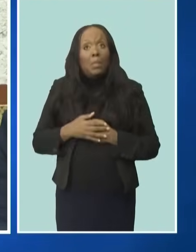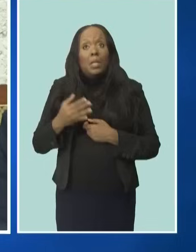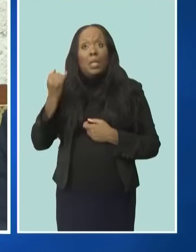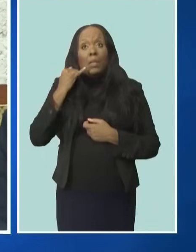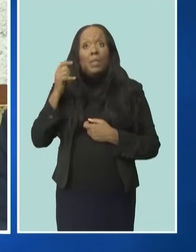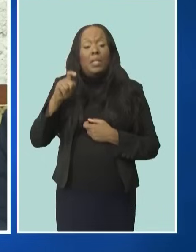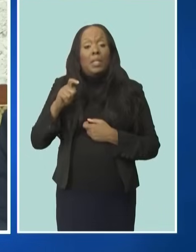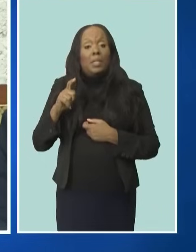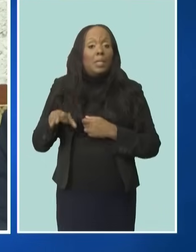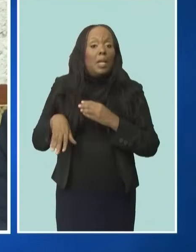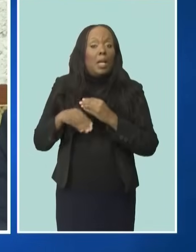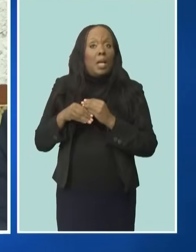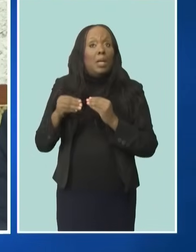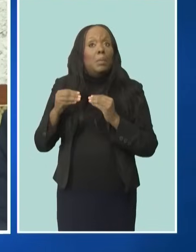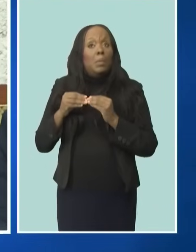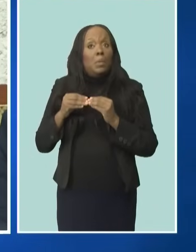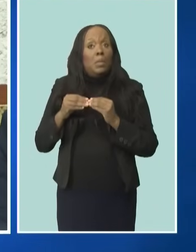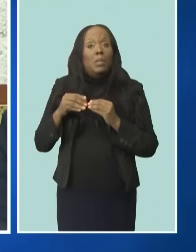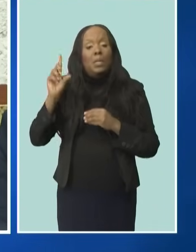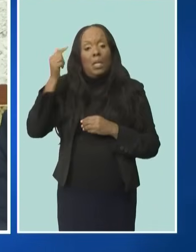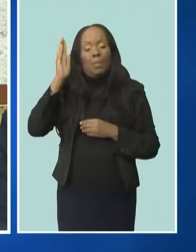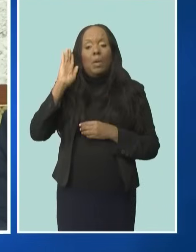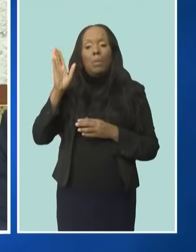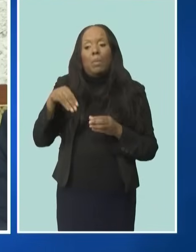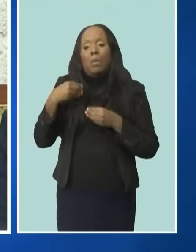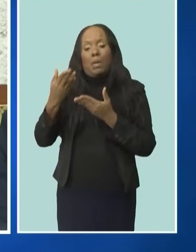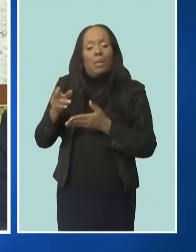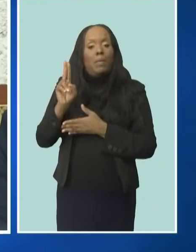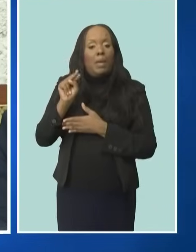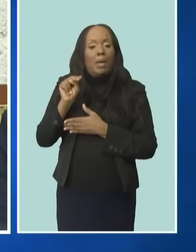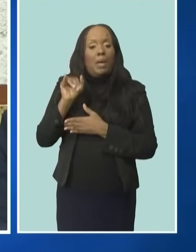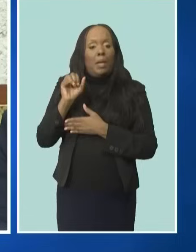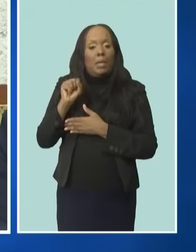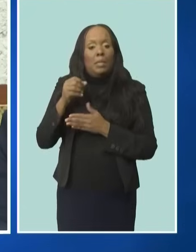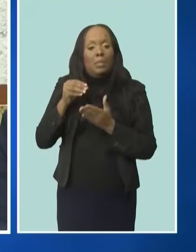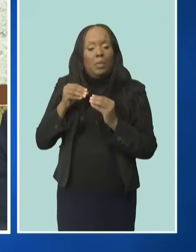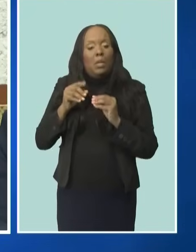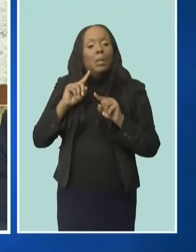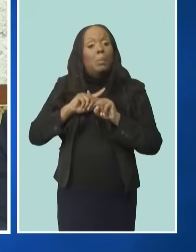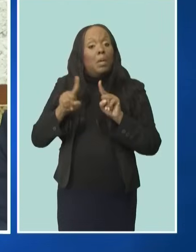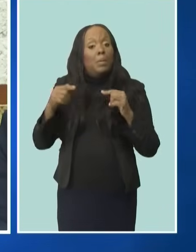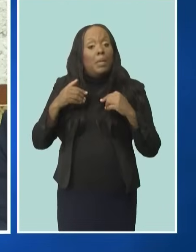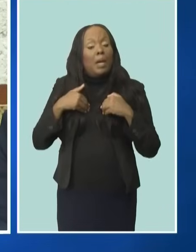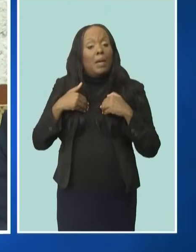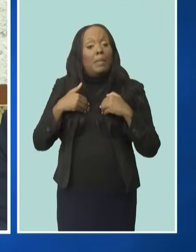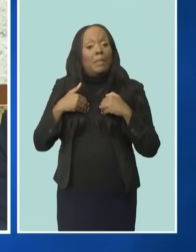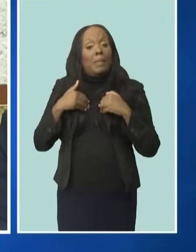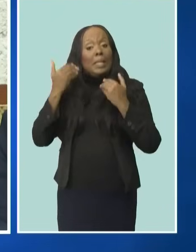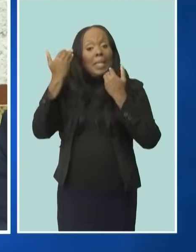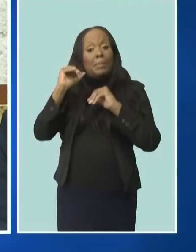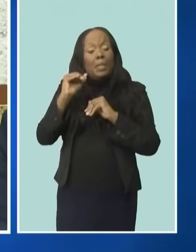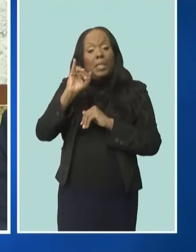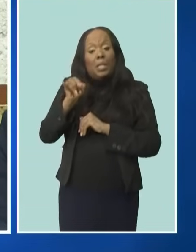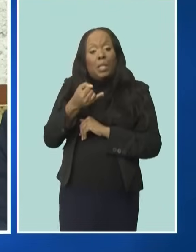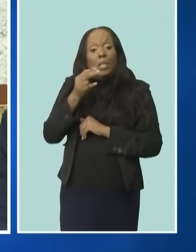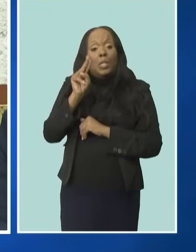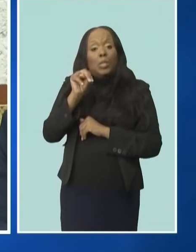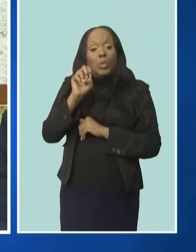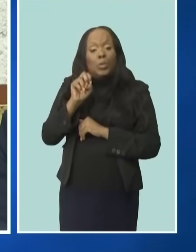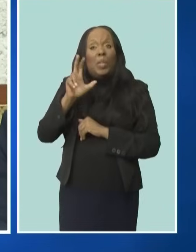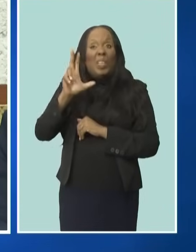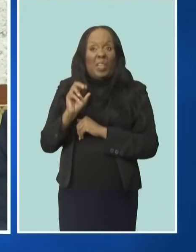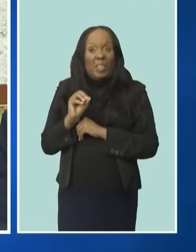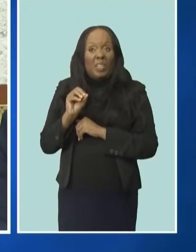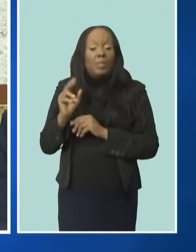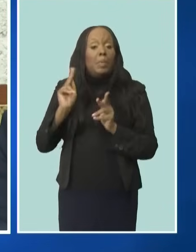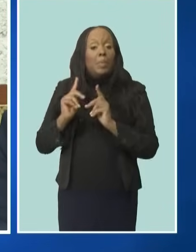up from the government to the NAS, we will do so. But we have really until June 30th for persons to come in, register.